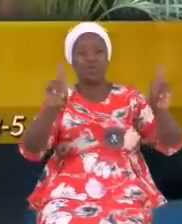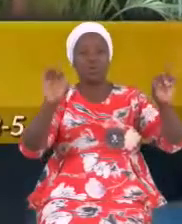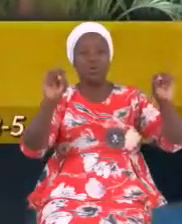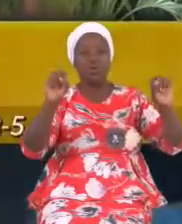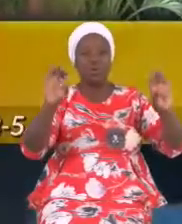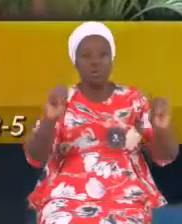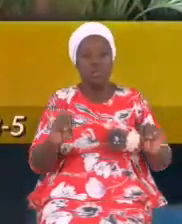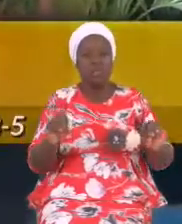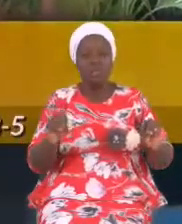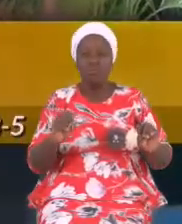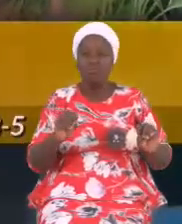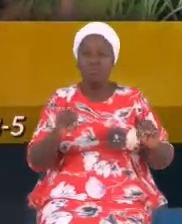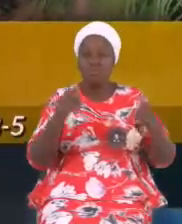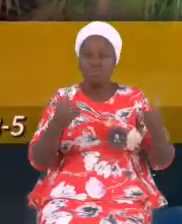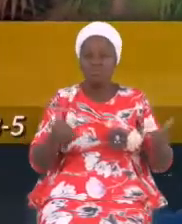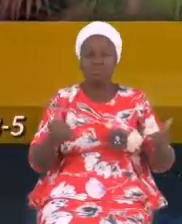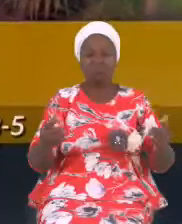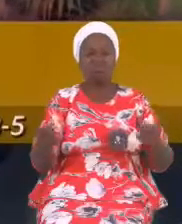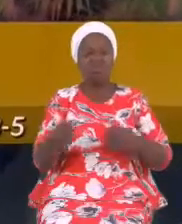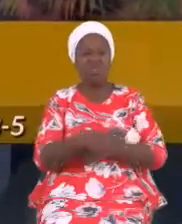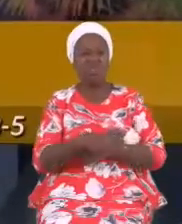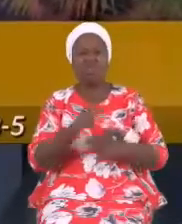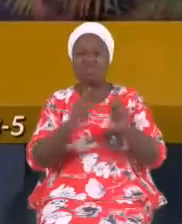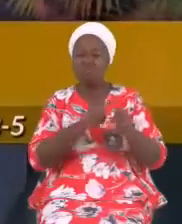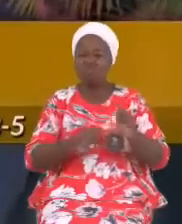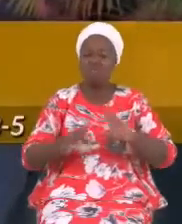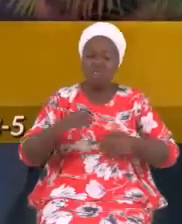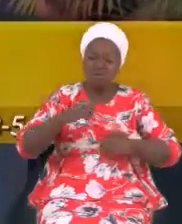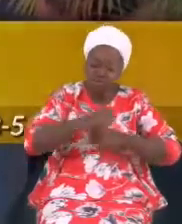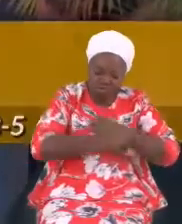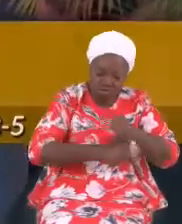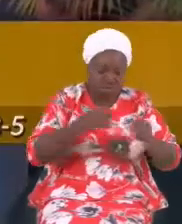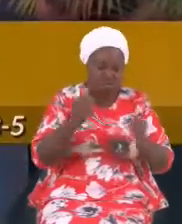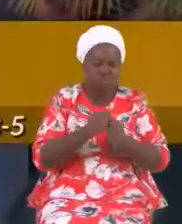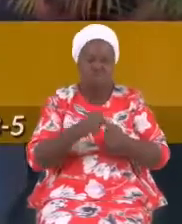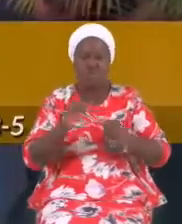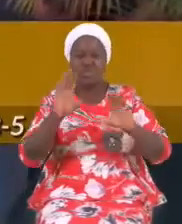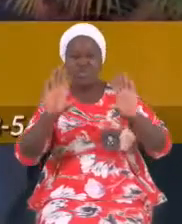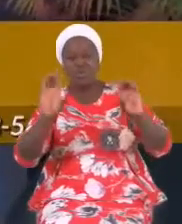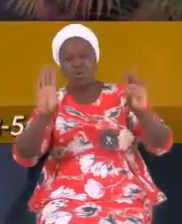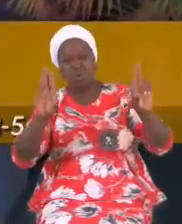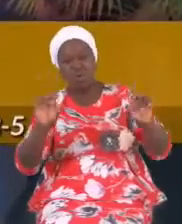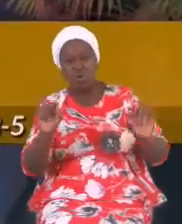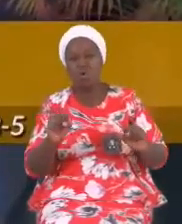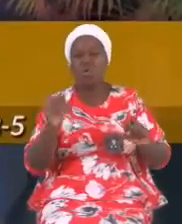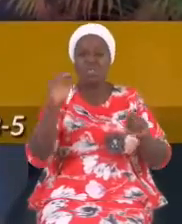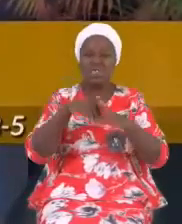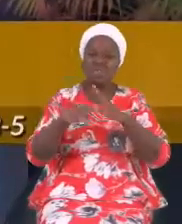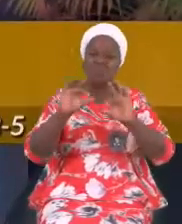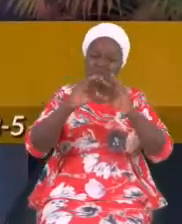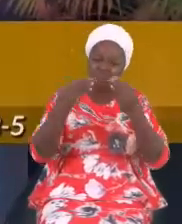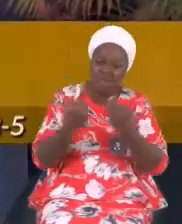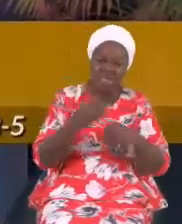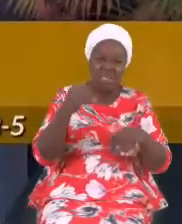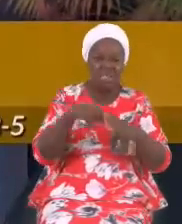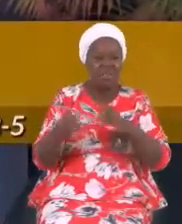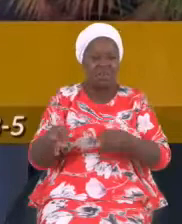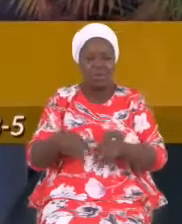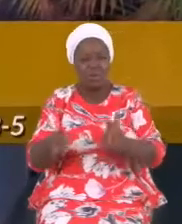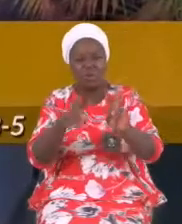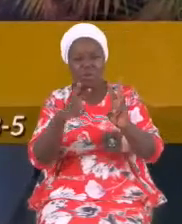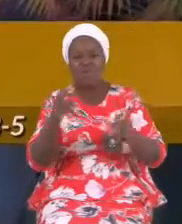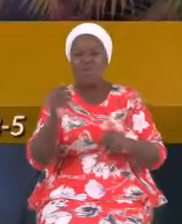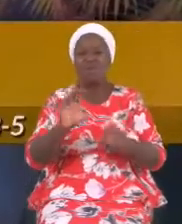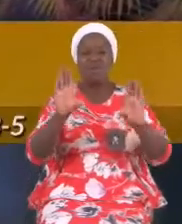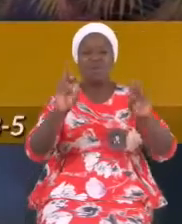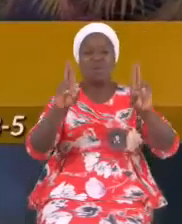with curse. Curse in the family, curse upon their head, curse in their way, curse everywhere. When we